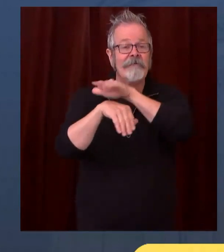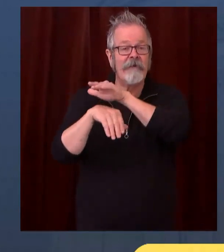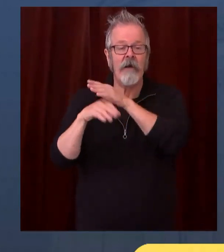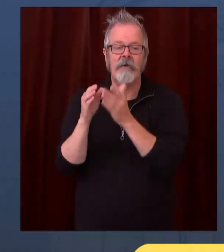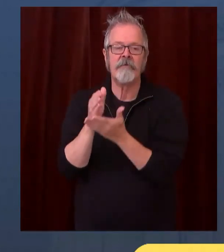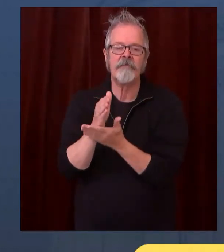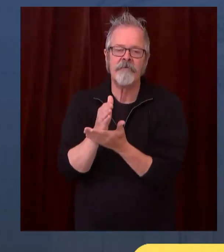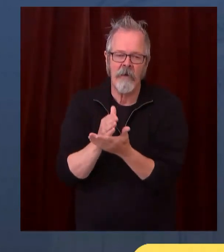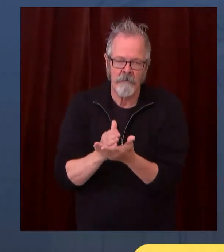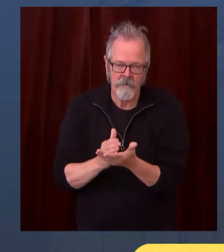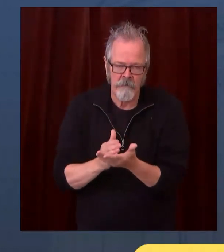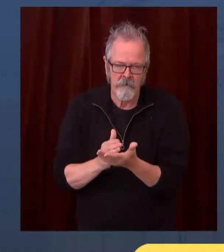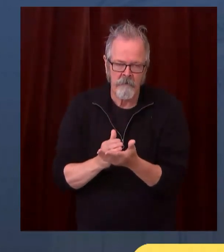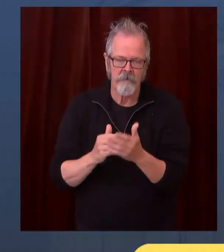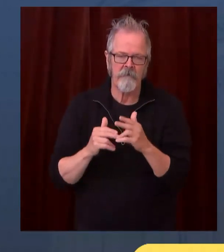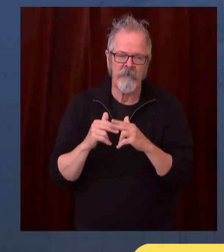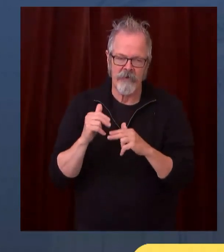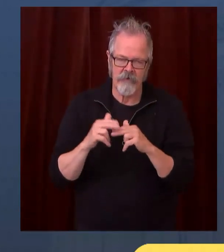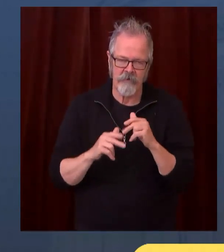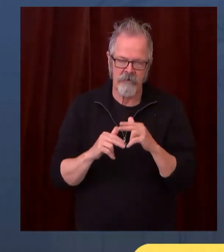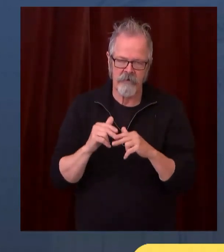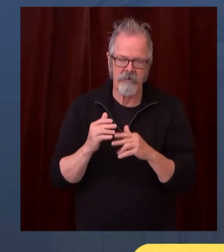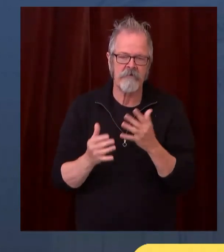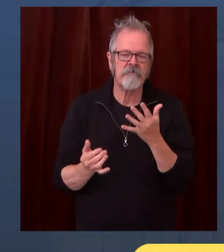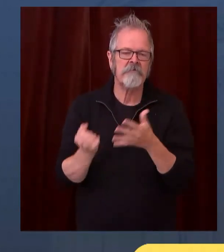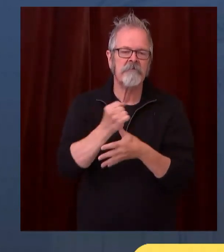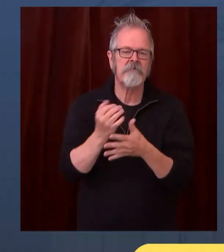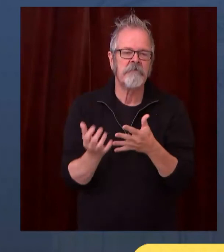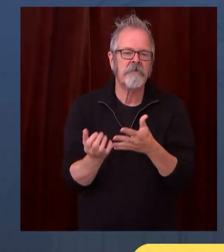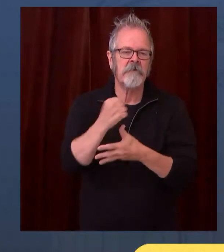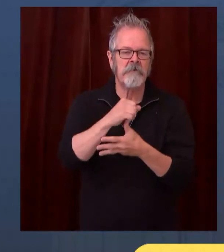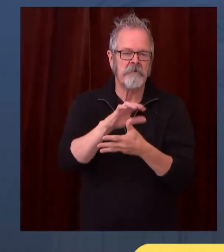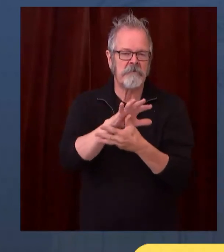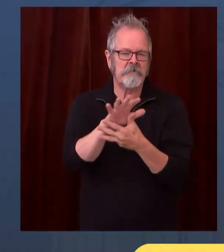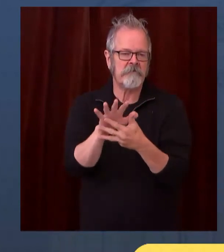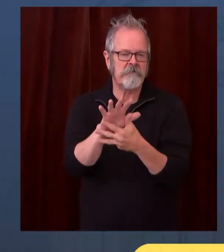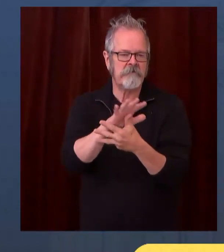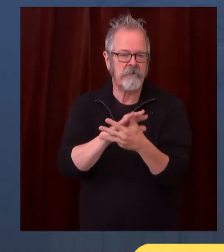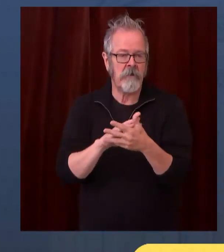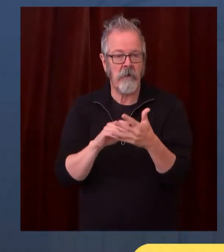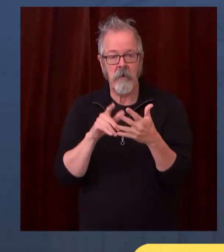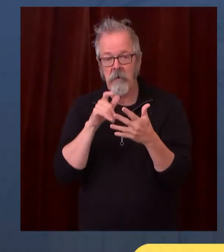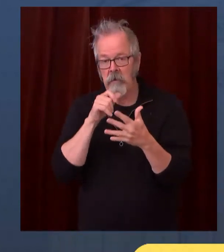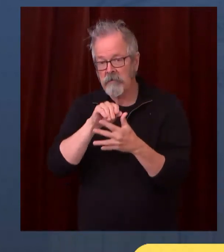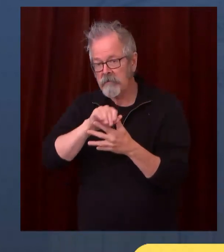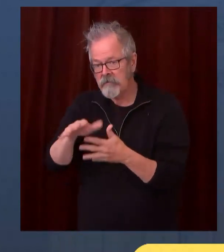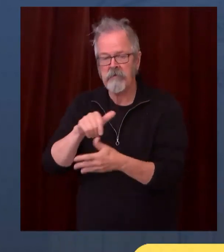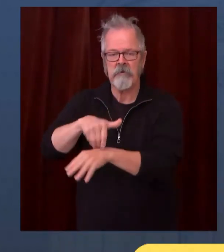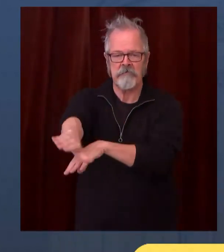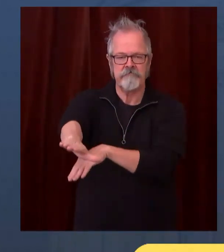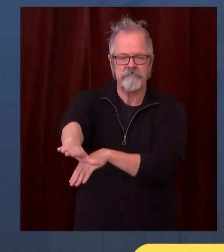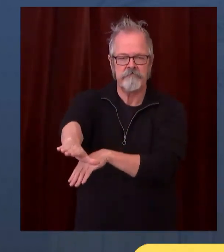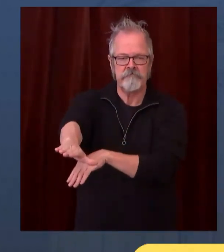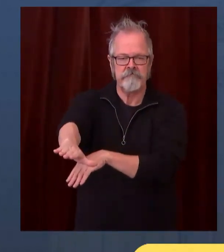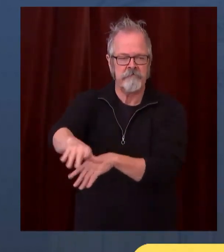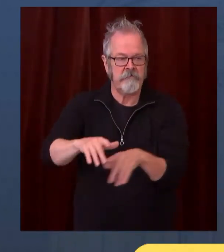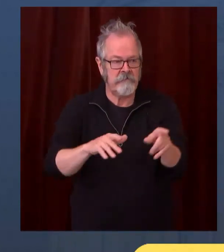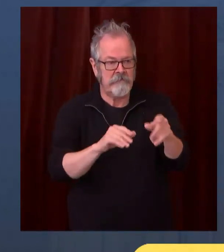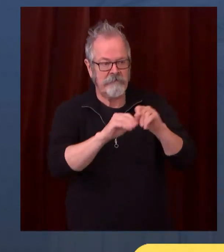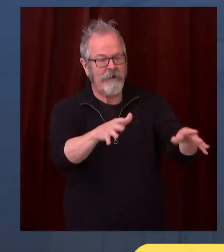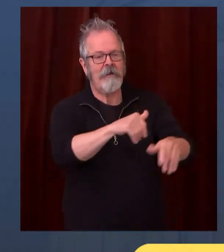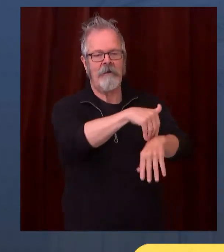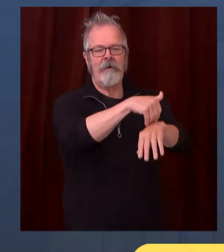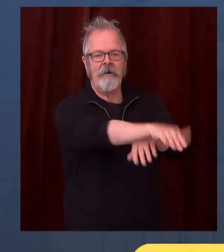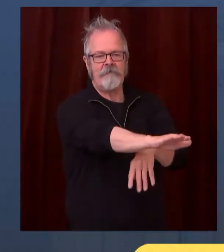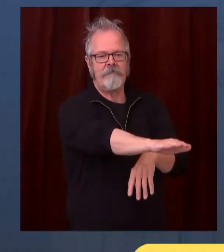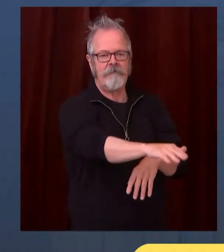those to those, I think, with like current outbreaks, et cetera. The list that I saw for Washington has just a few of those on in